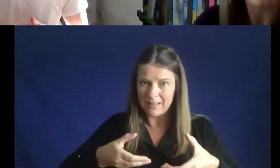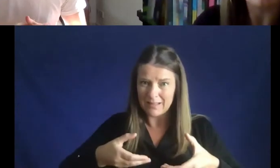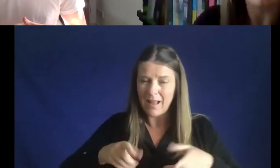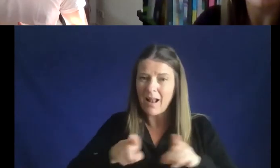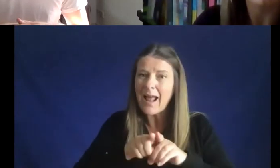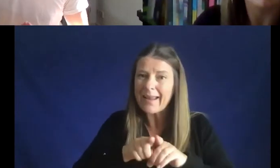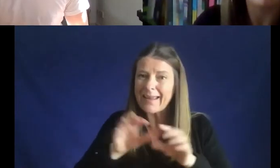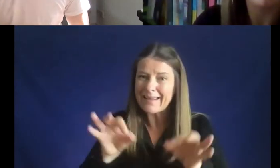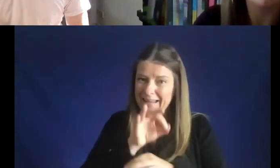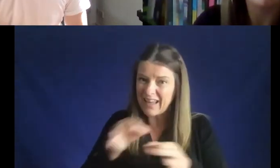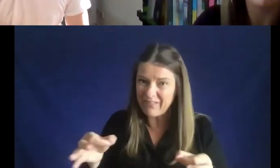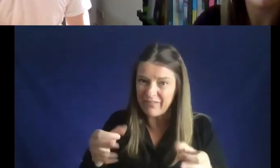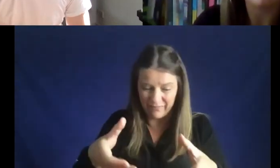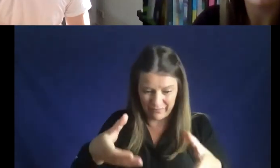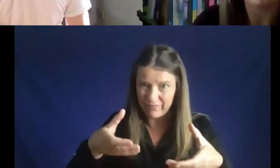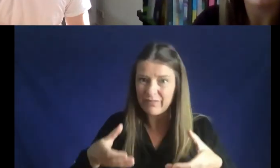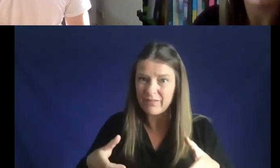them and put the effort in.